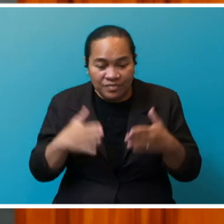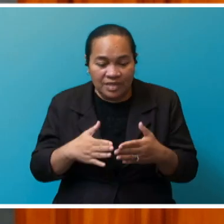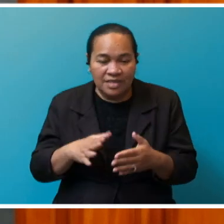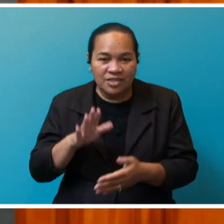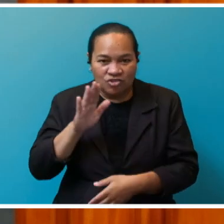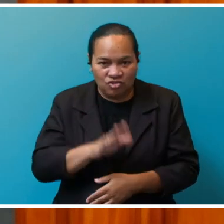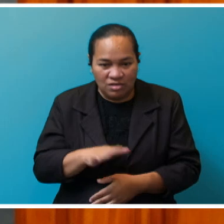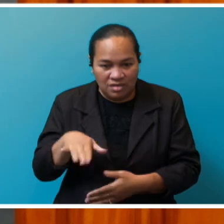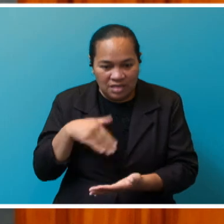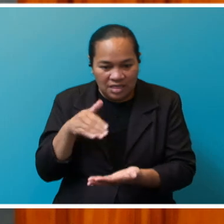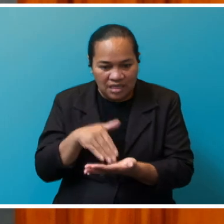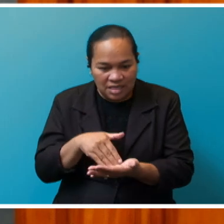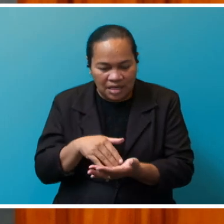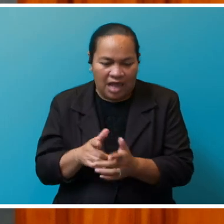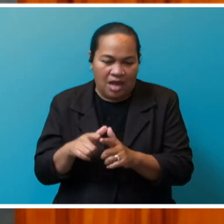strategies, literacy and numeracy